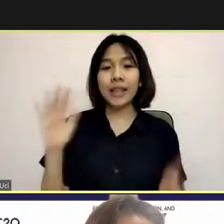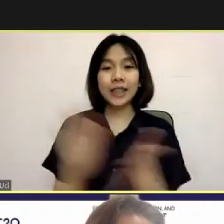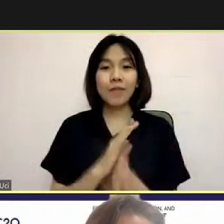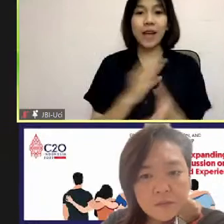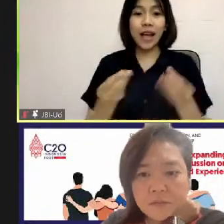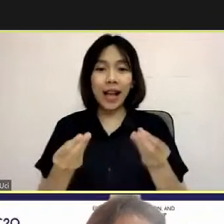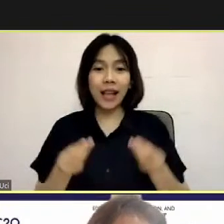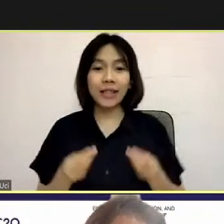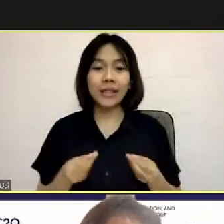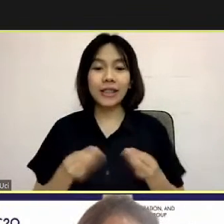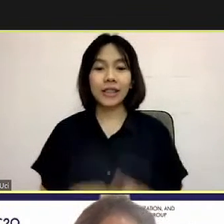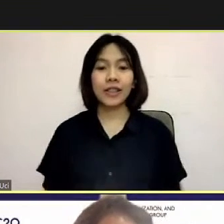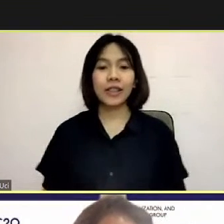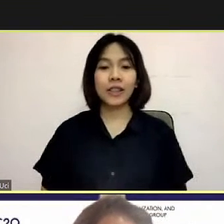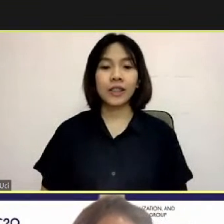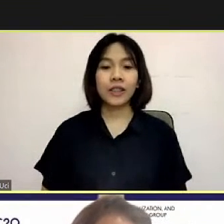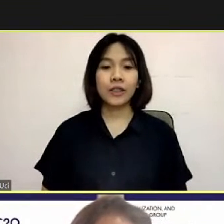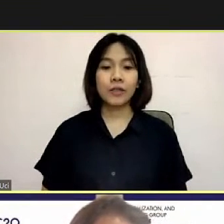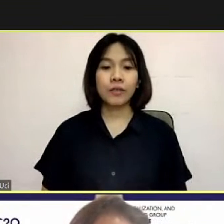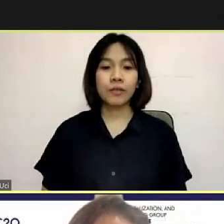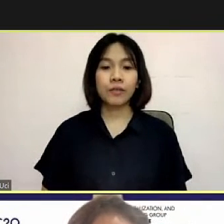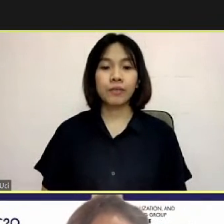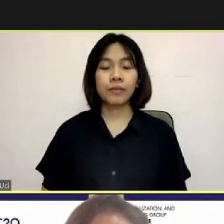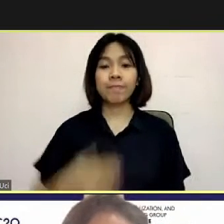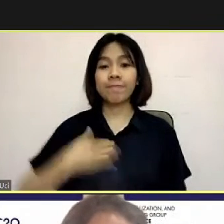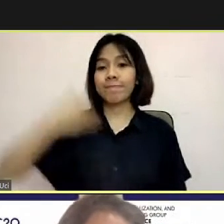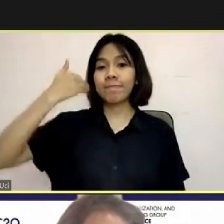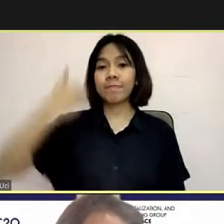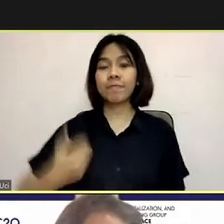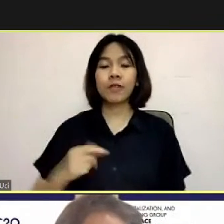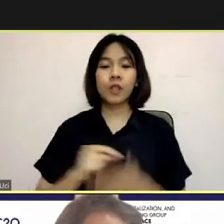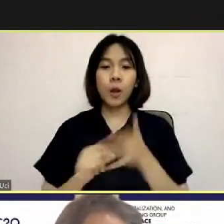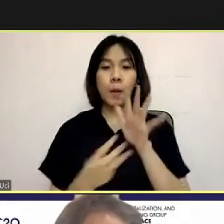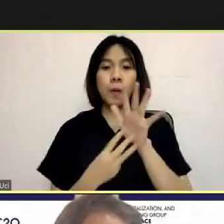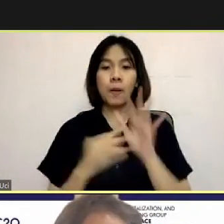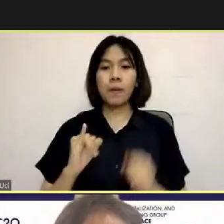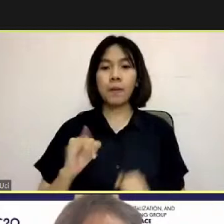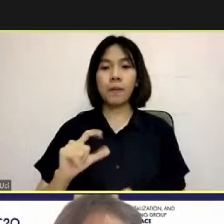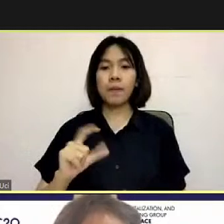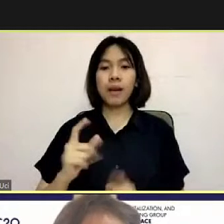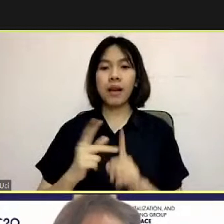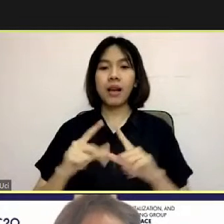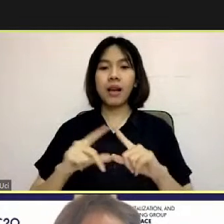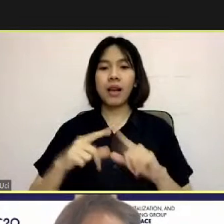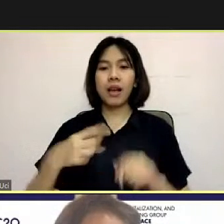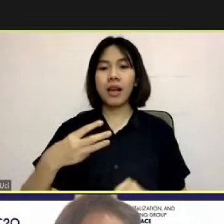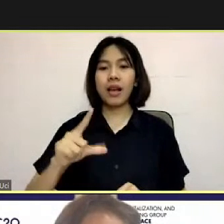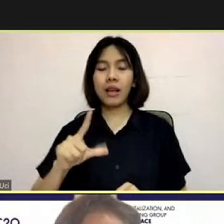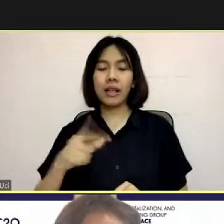the chance. So I am Michael. I am from Papua.